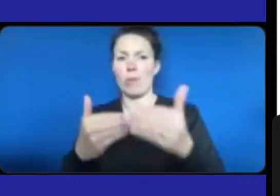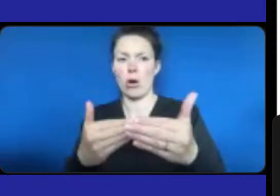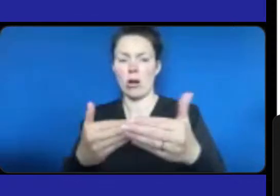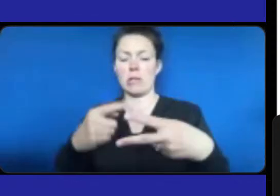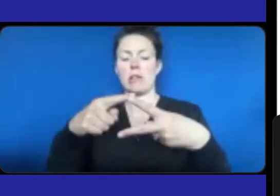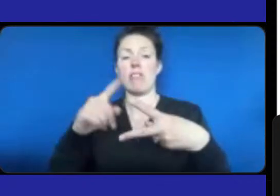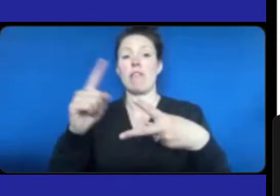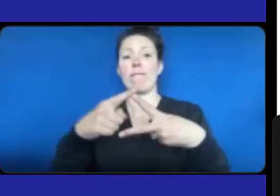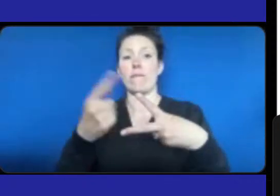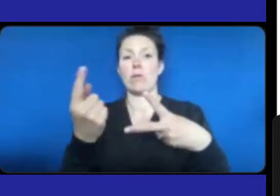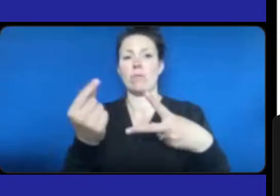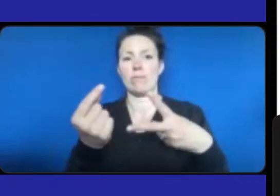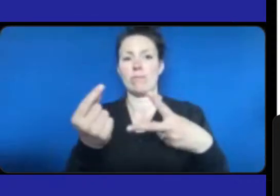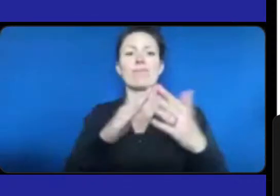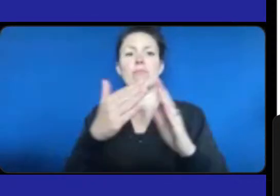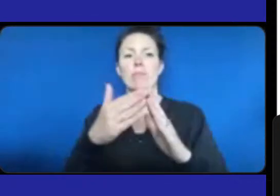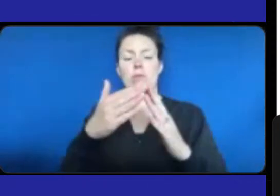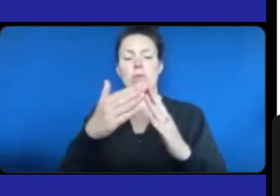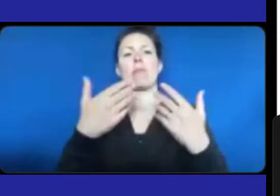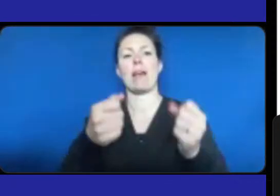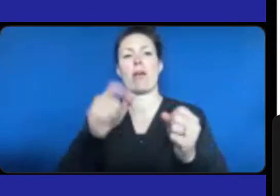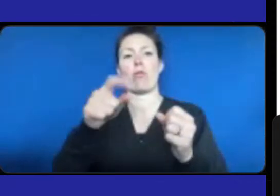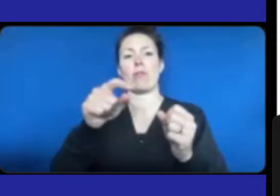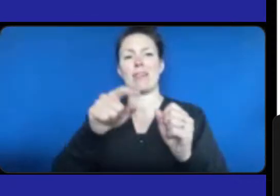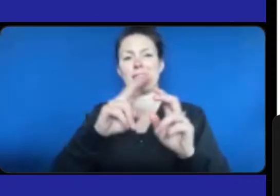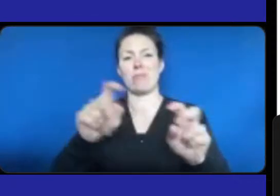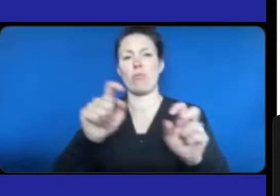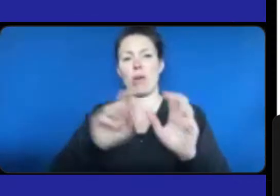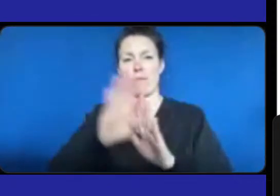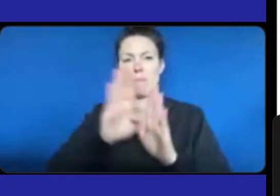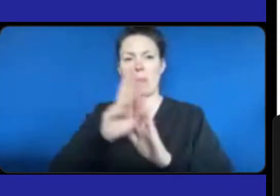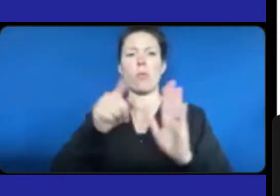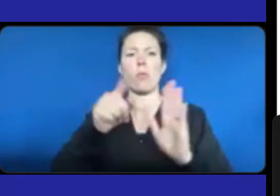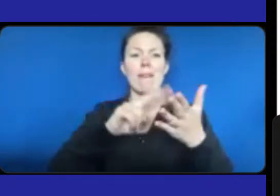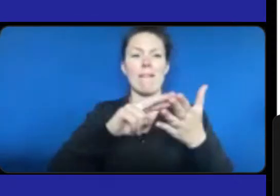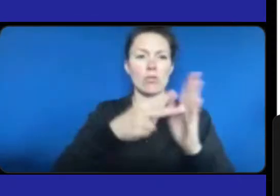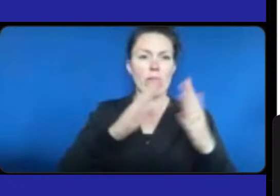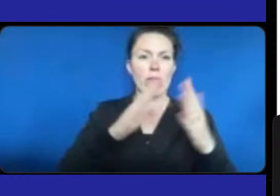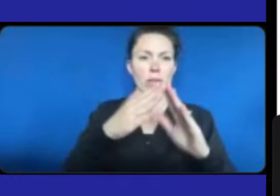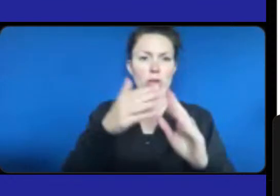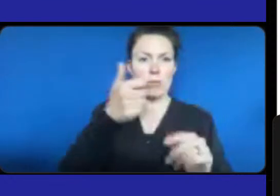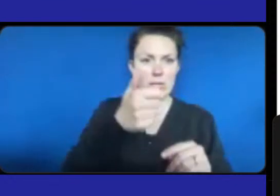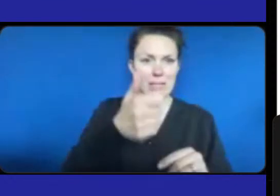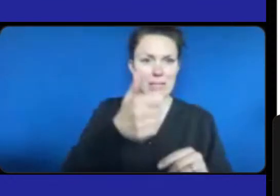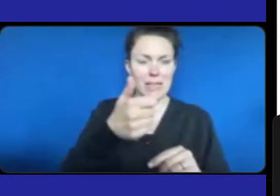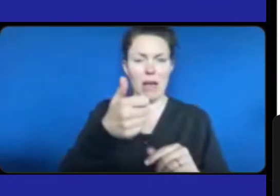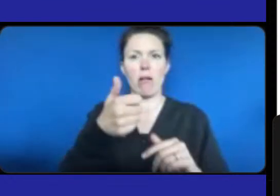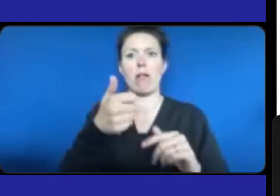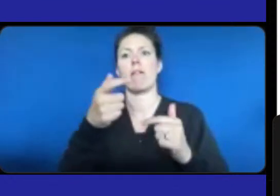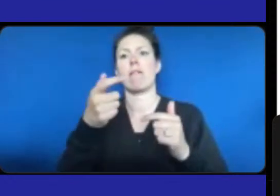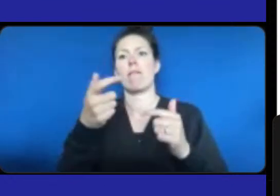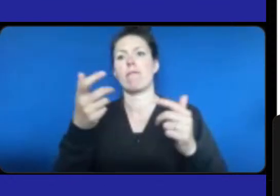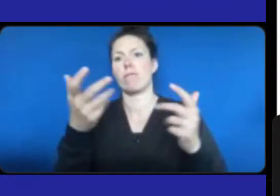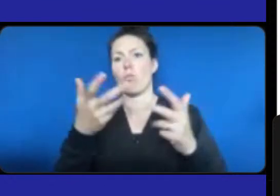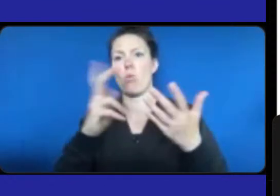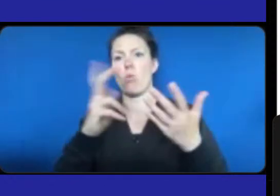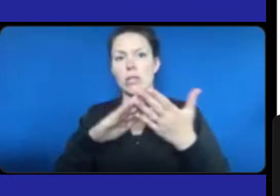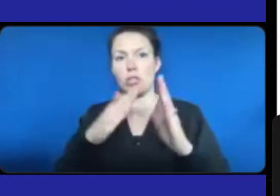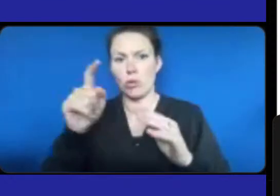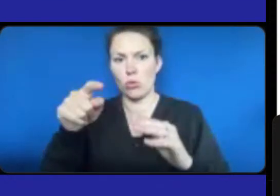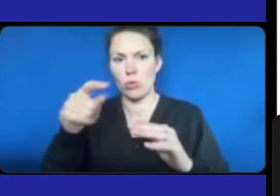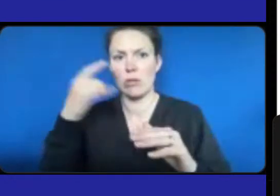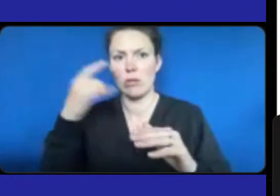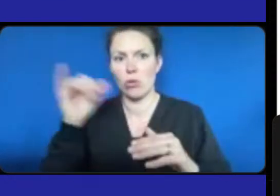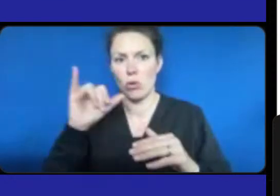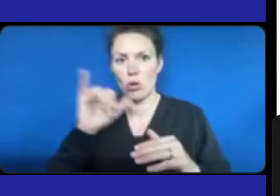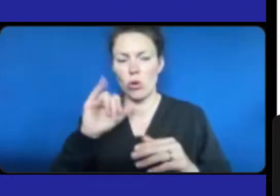development of the community health needs assessment, in which we define the community itself. We define what the community needs are using inputs